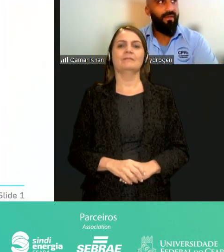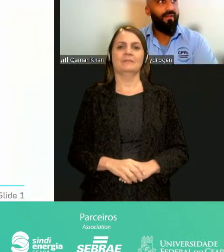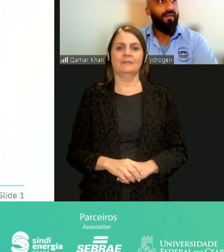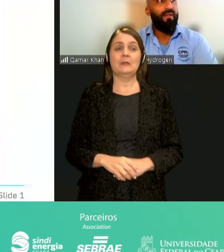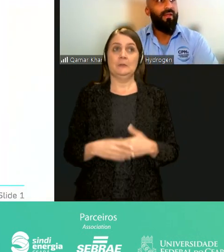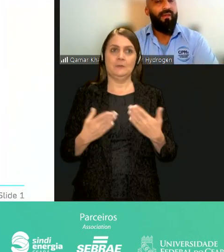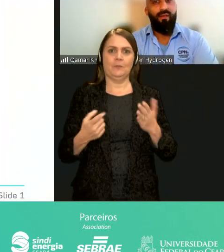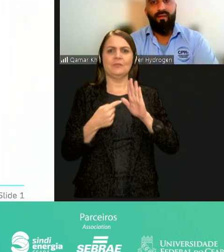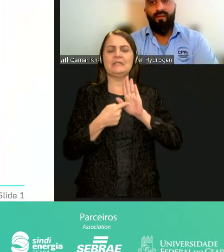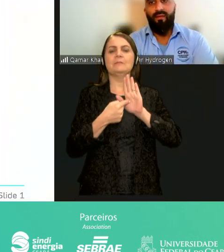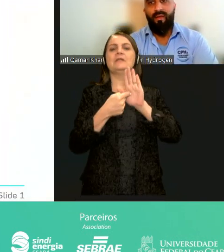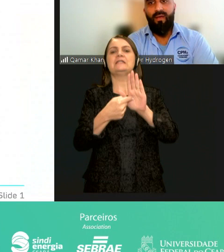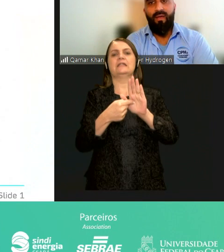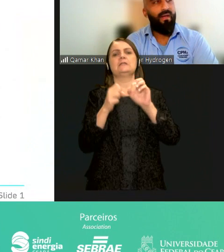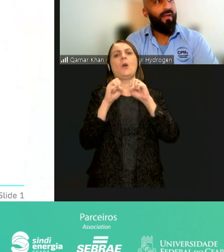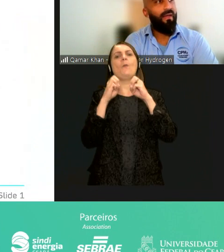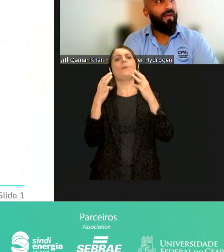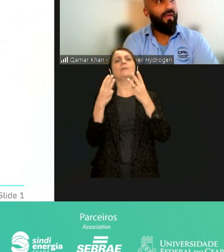company.